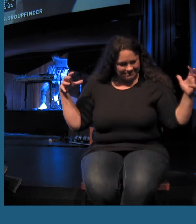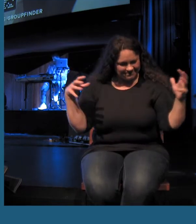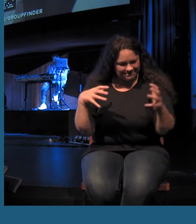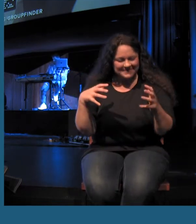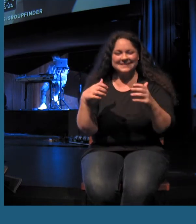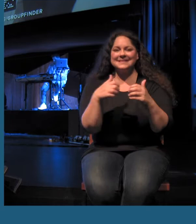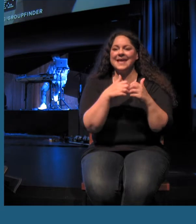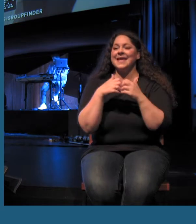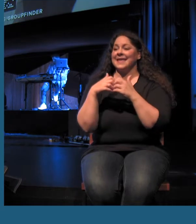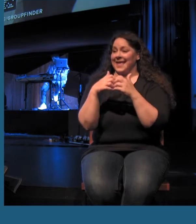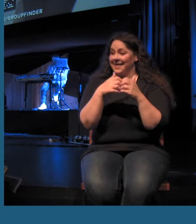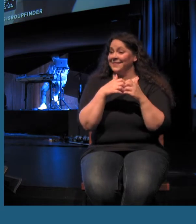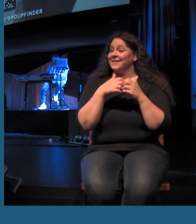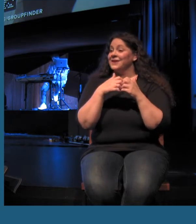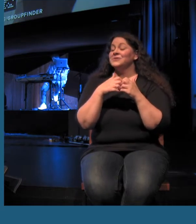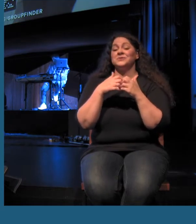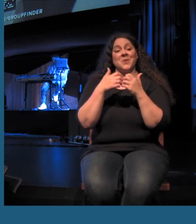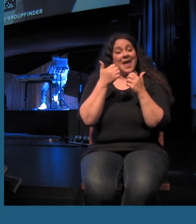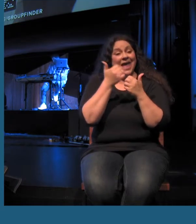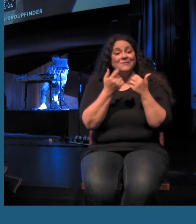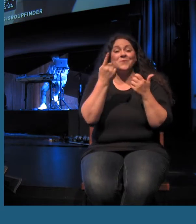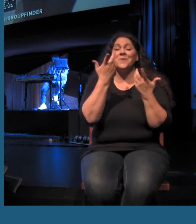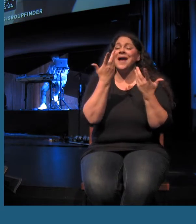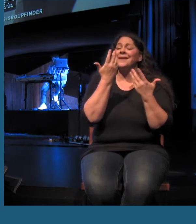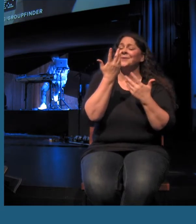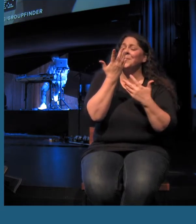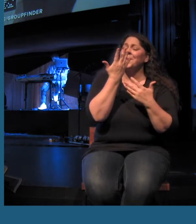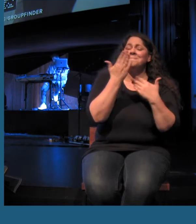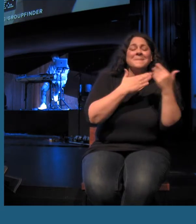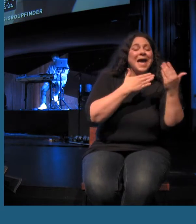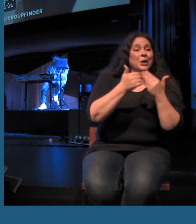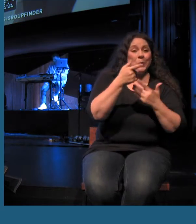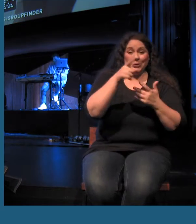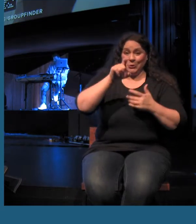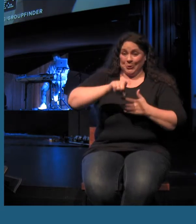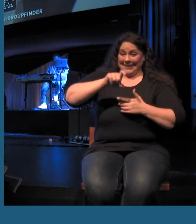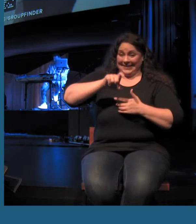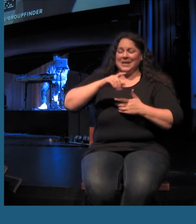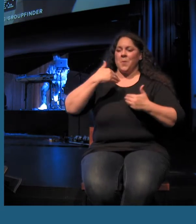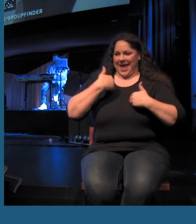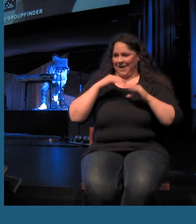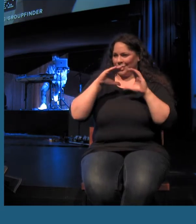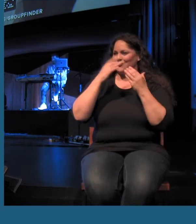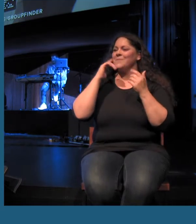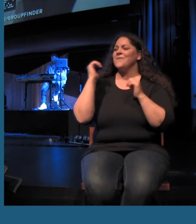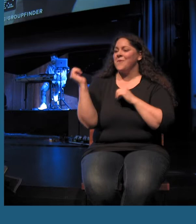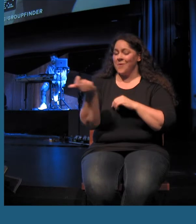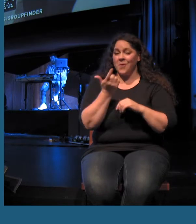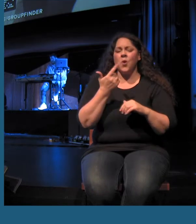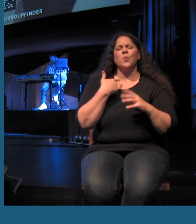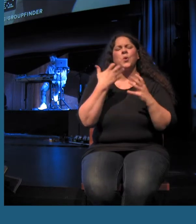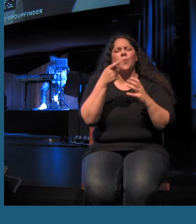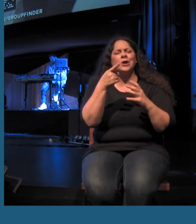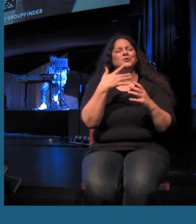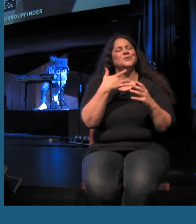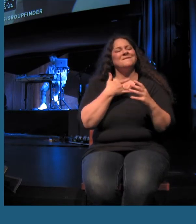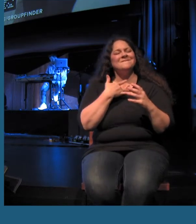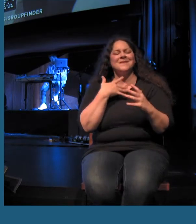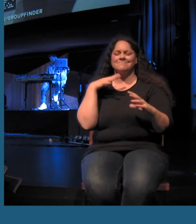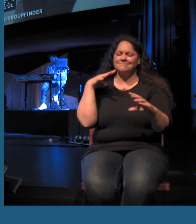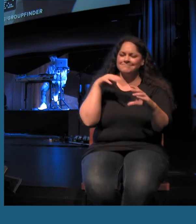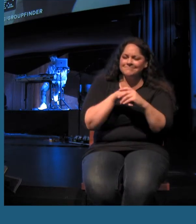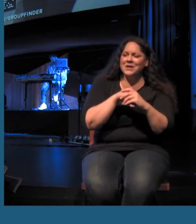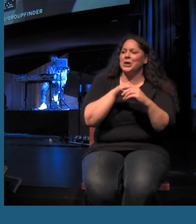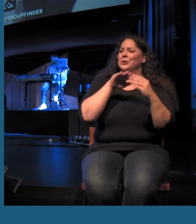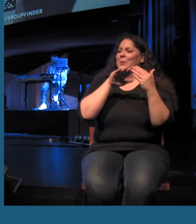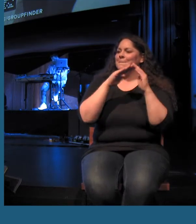we have groups for everybody. And we really want you to come together and find that community, find a place